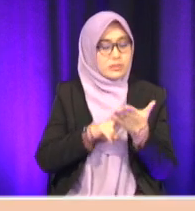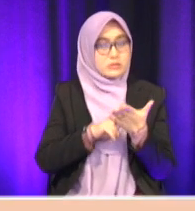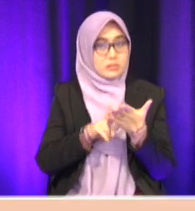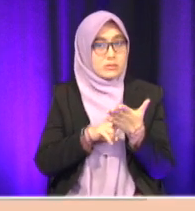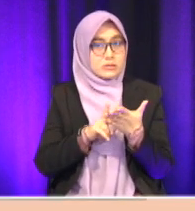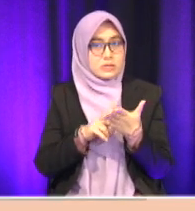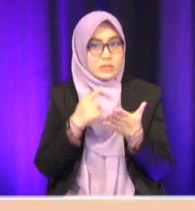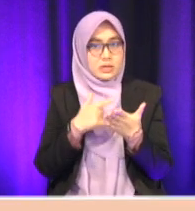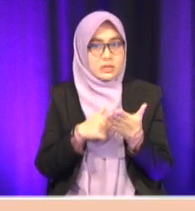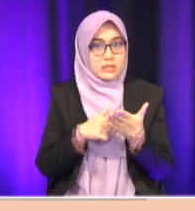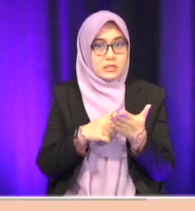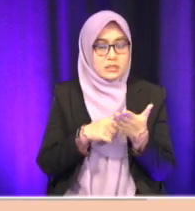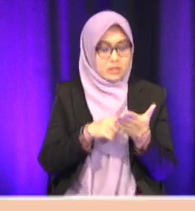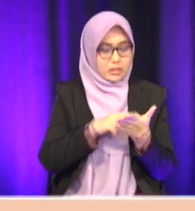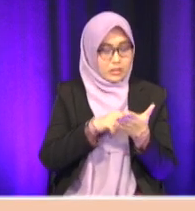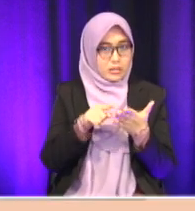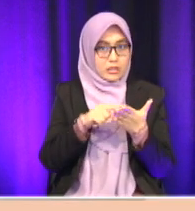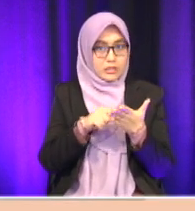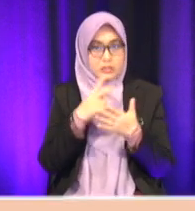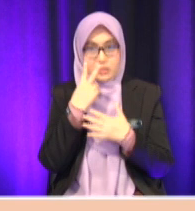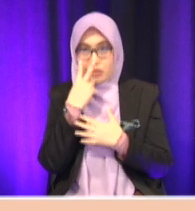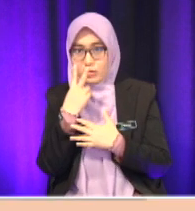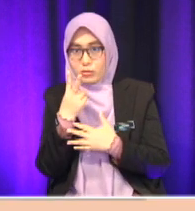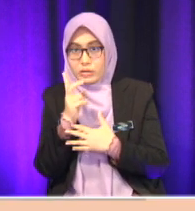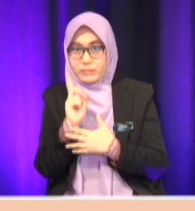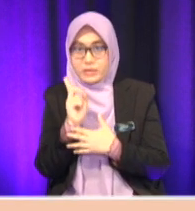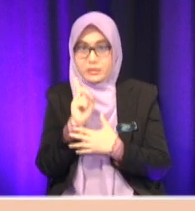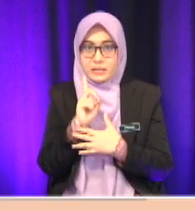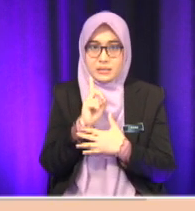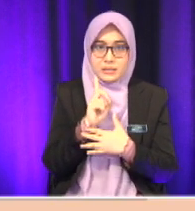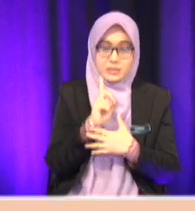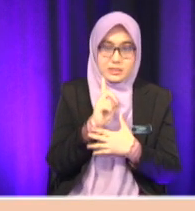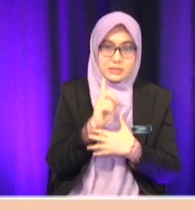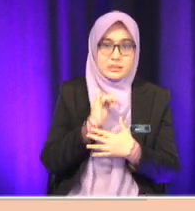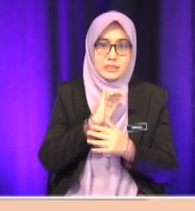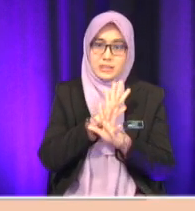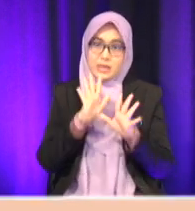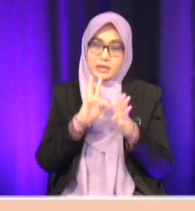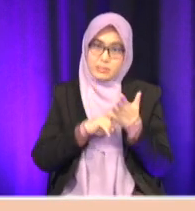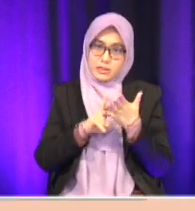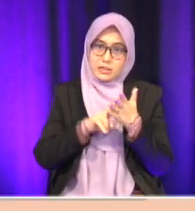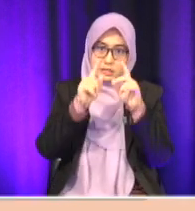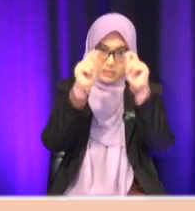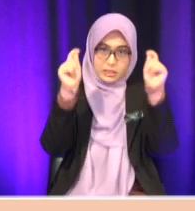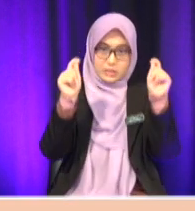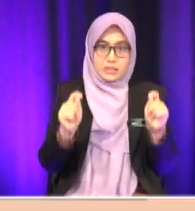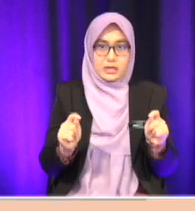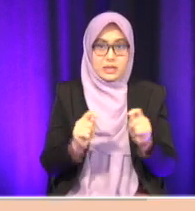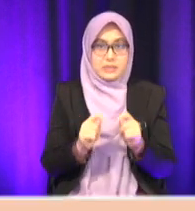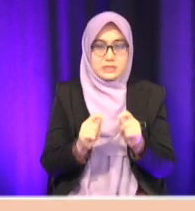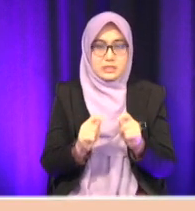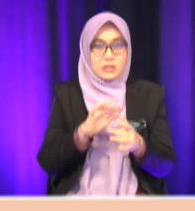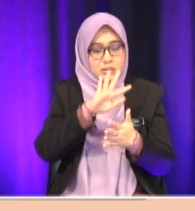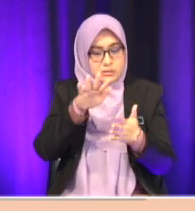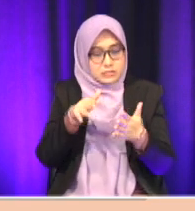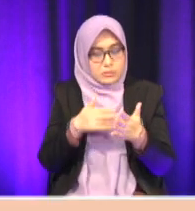the national, okay, if we look at this one, okay, I don't think I'm going to read this thing. Okay, everyone can see this stimulus, right?